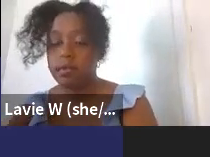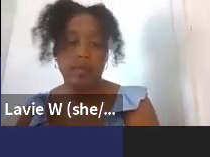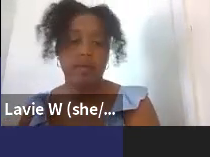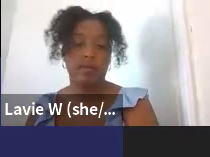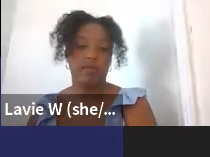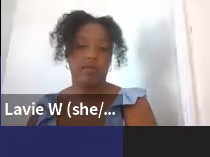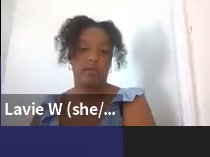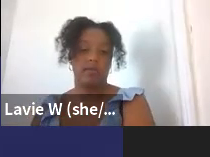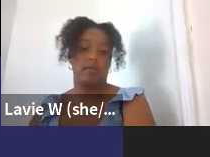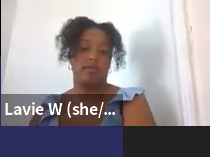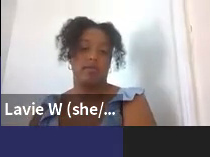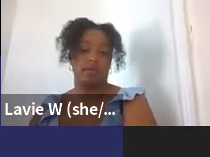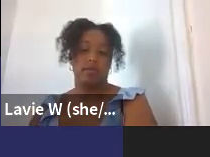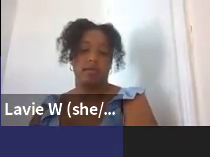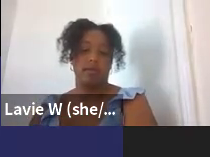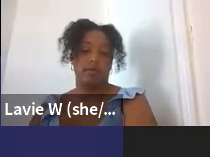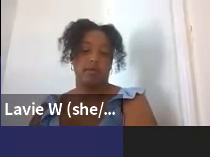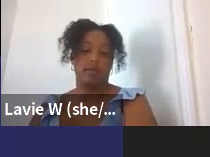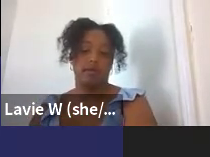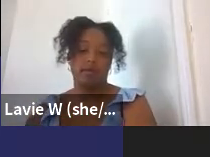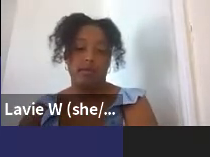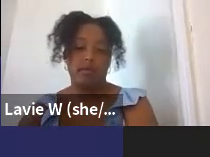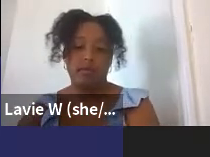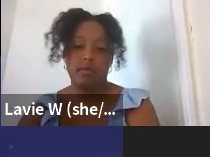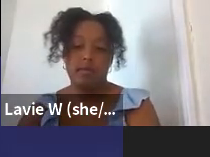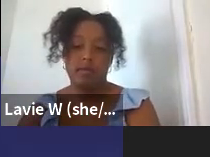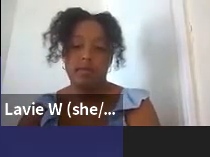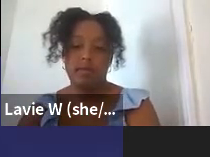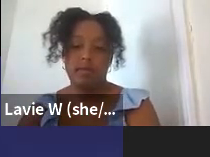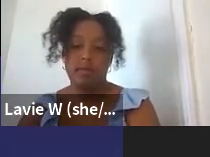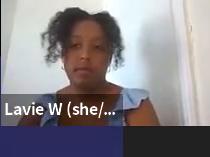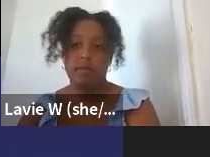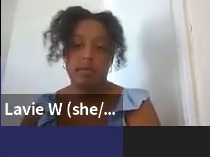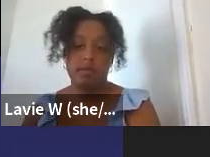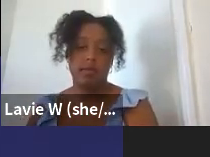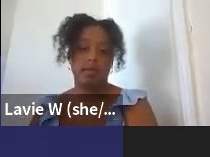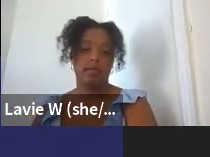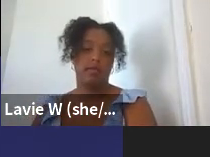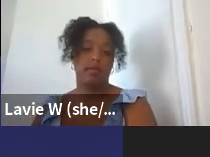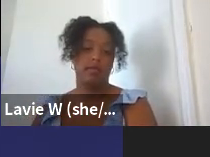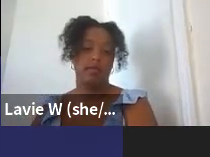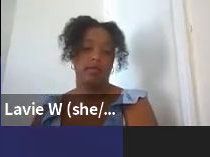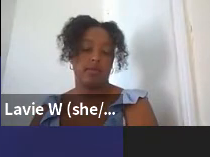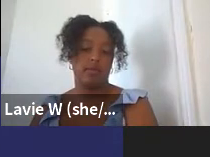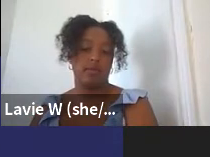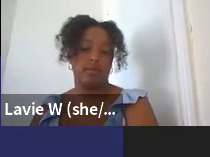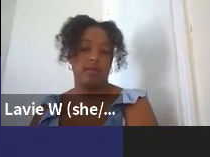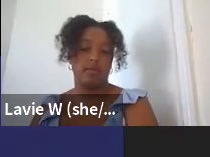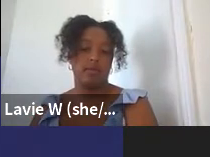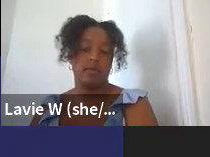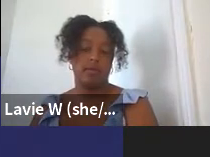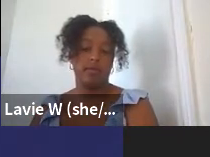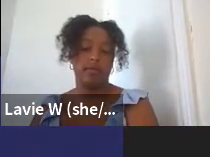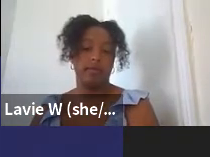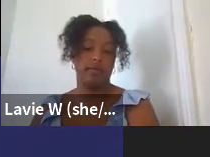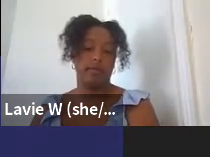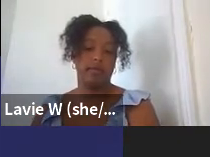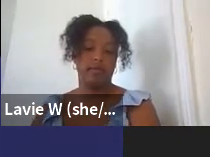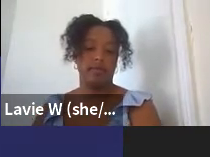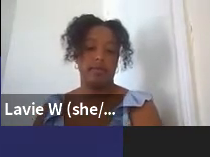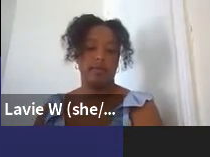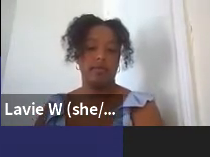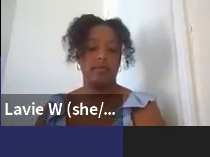social systems are complicated and that many forms of oppression, like racism, sexism, and ageism, might be present and